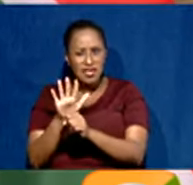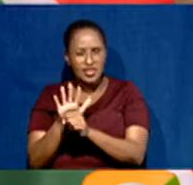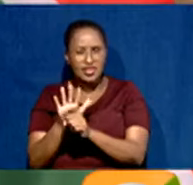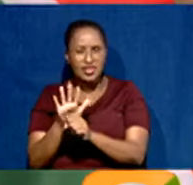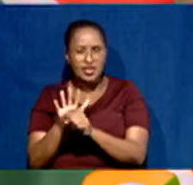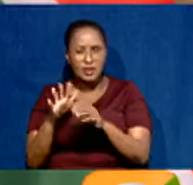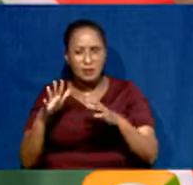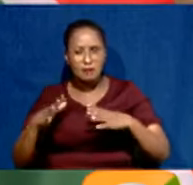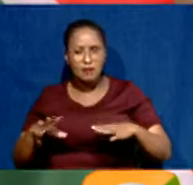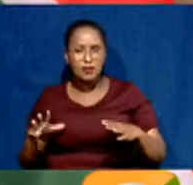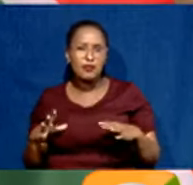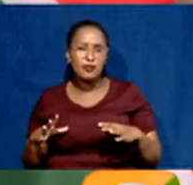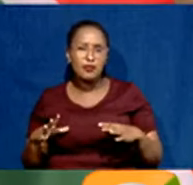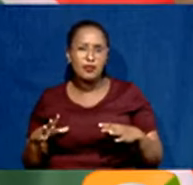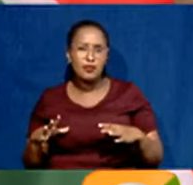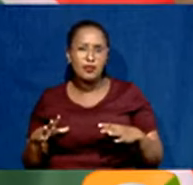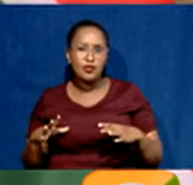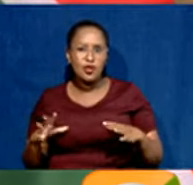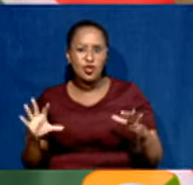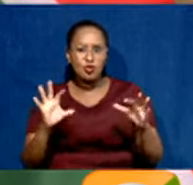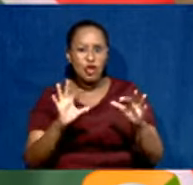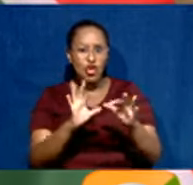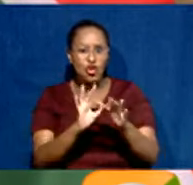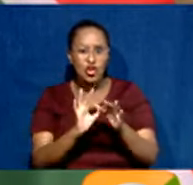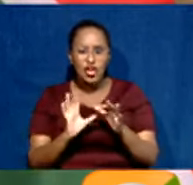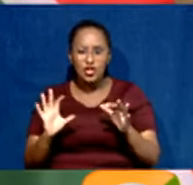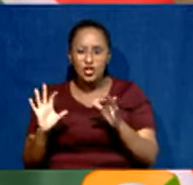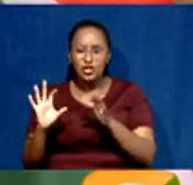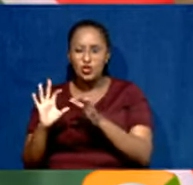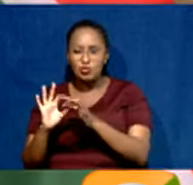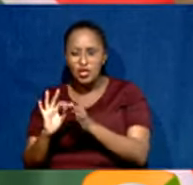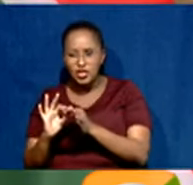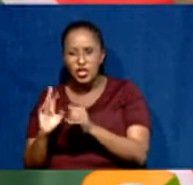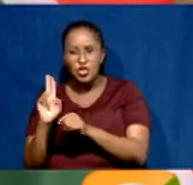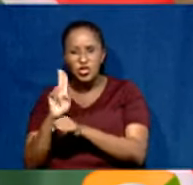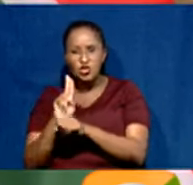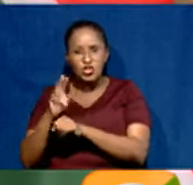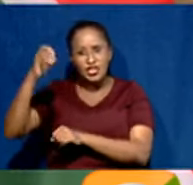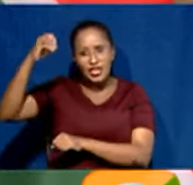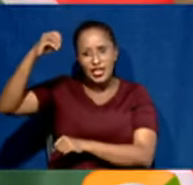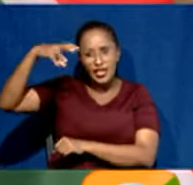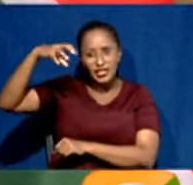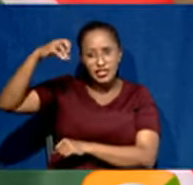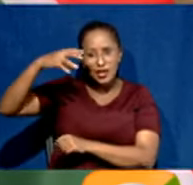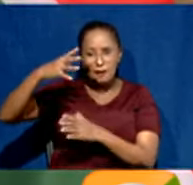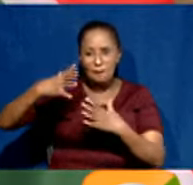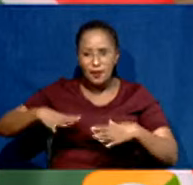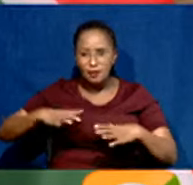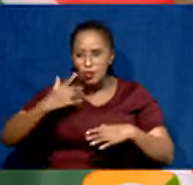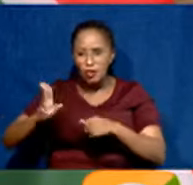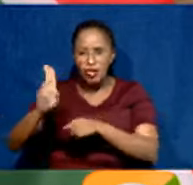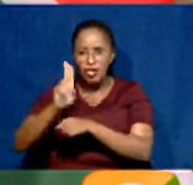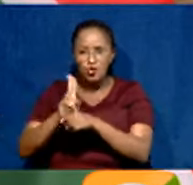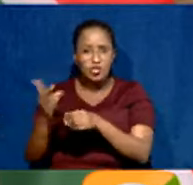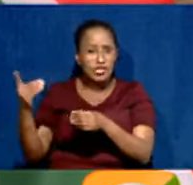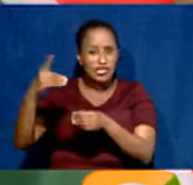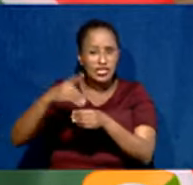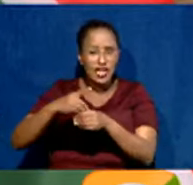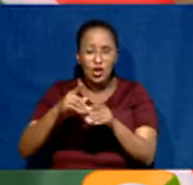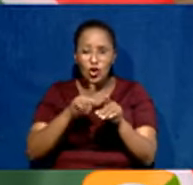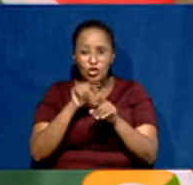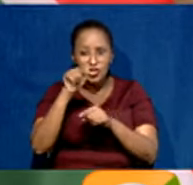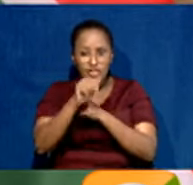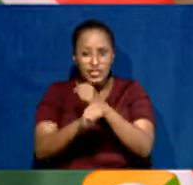A lot more people now we've connected to electricity. People who are using diesel. In fact, this